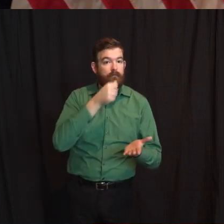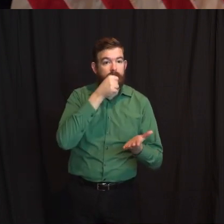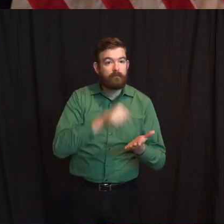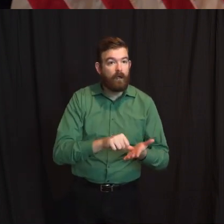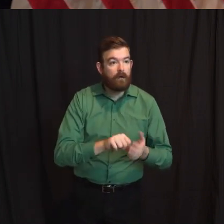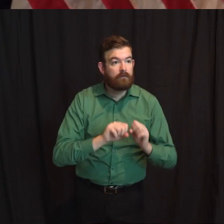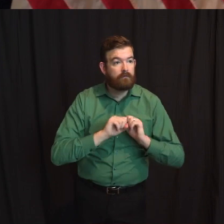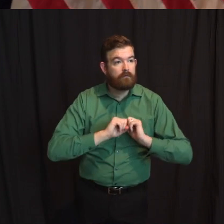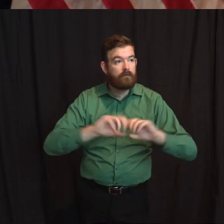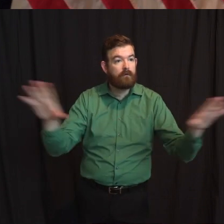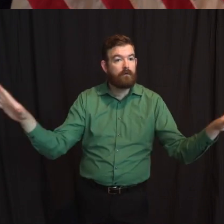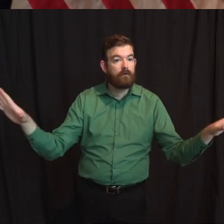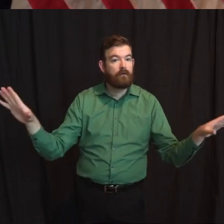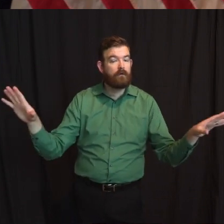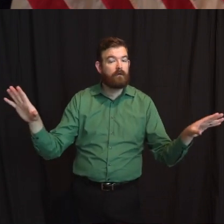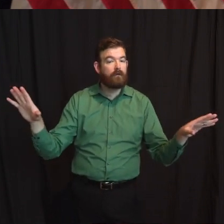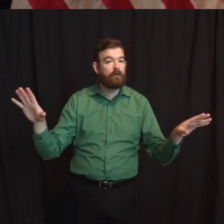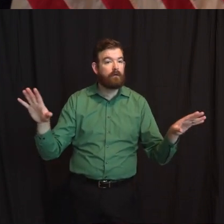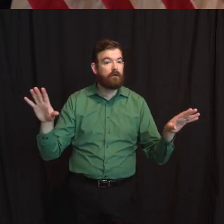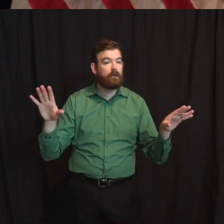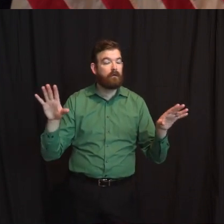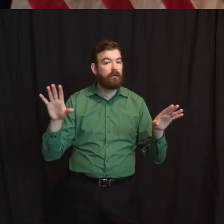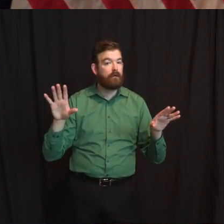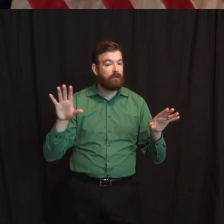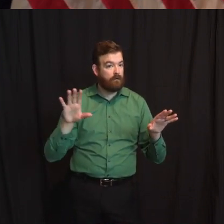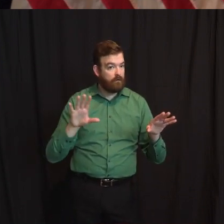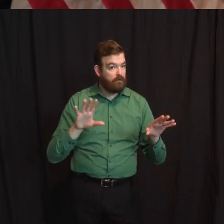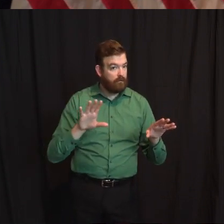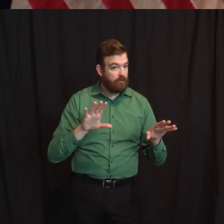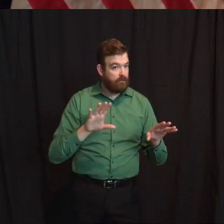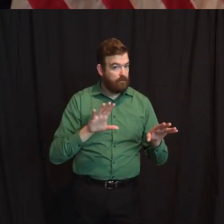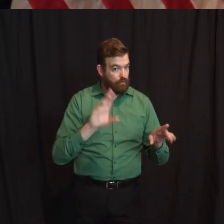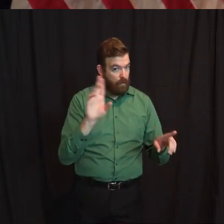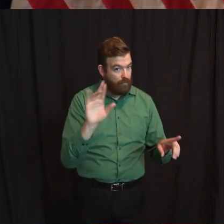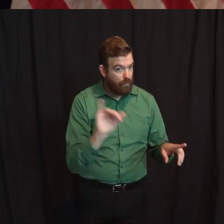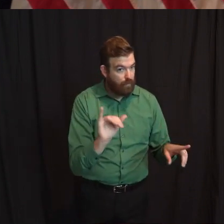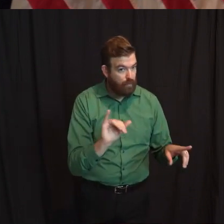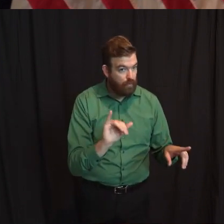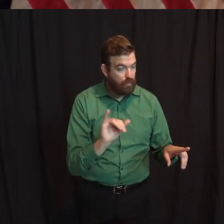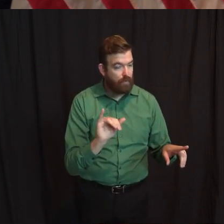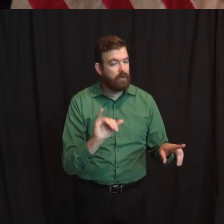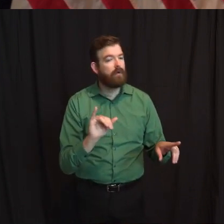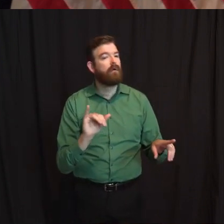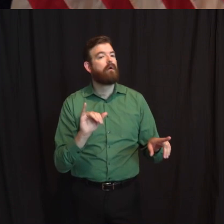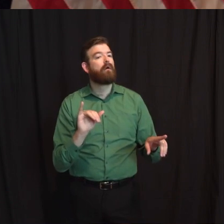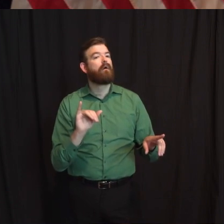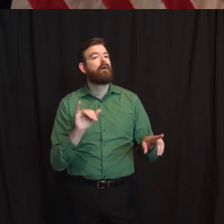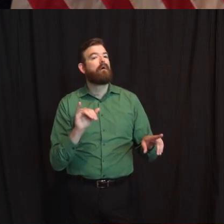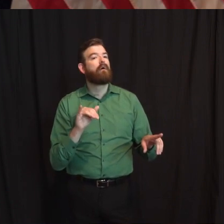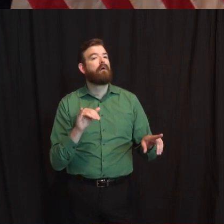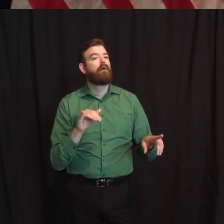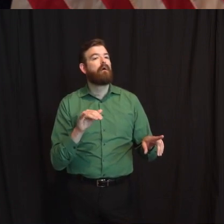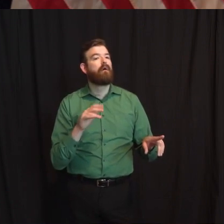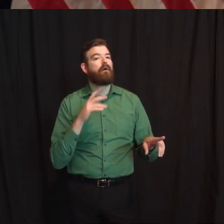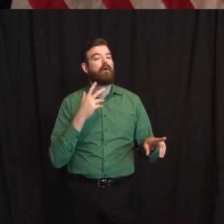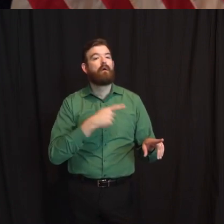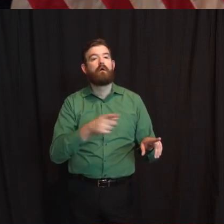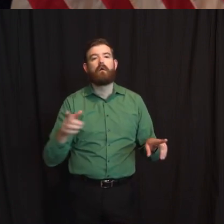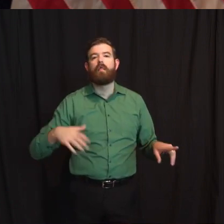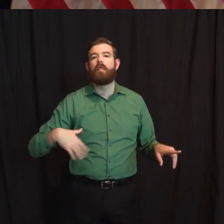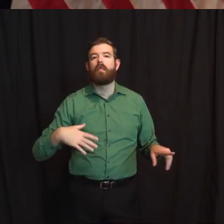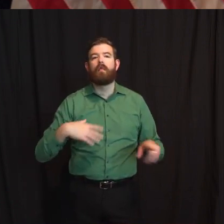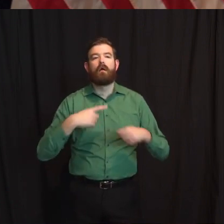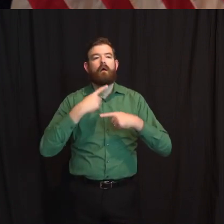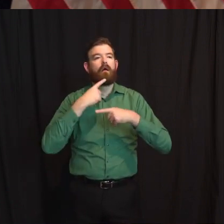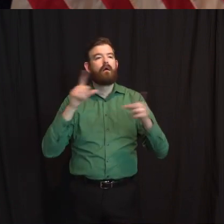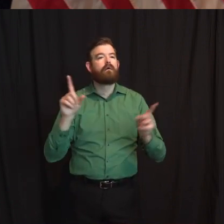who is going to make the decision of where polling places will be? You know, how and when do you see that being decided? And do